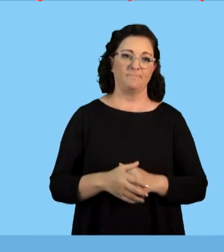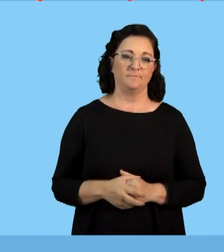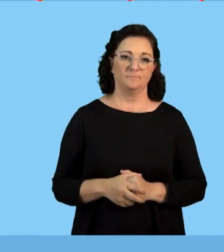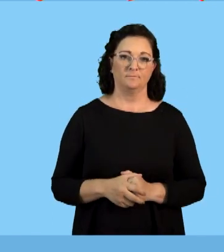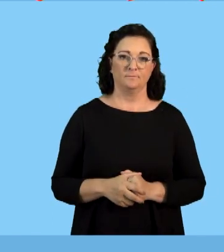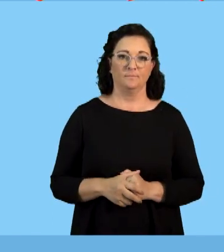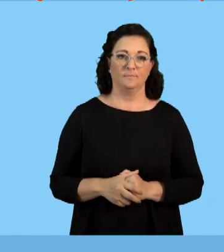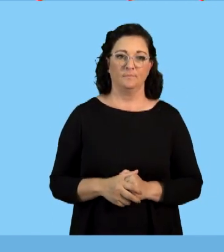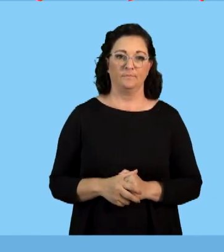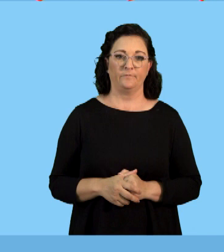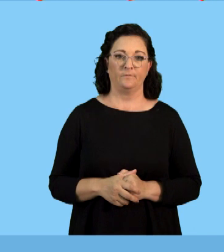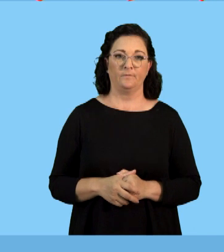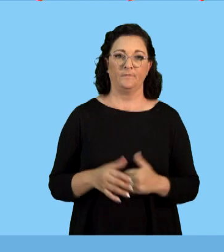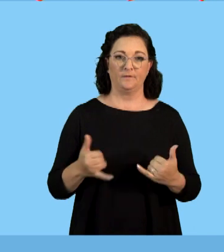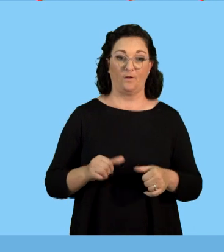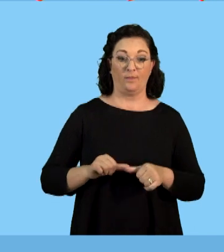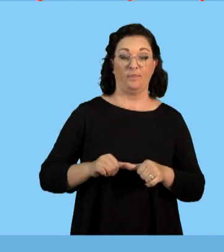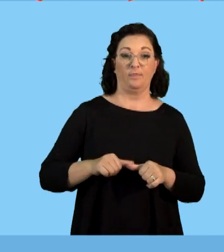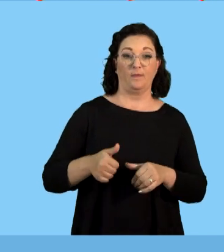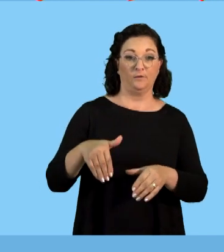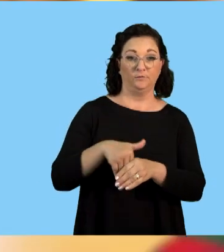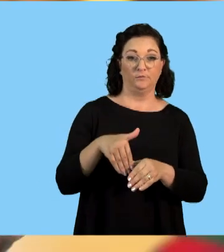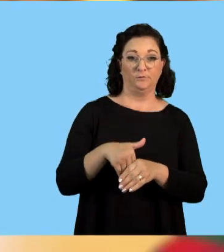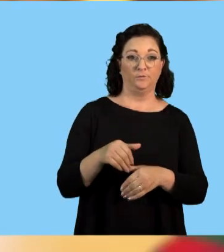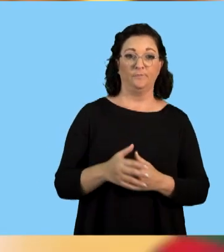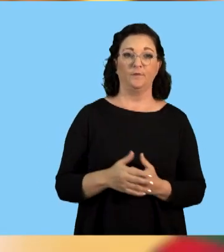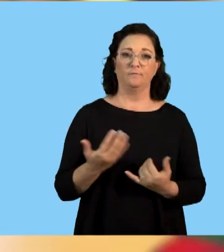A4. So that's what we're saying in summary. So before